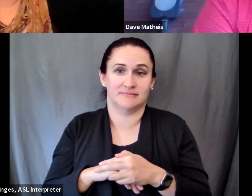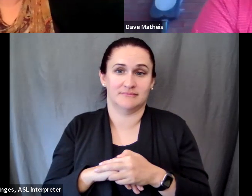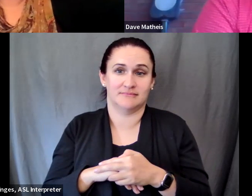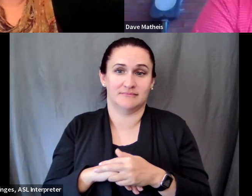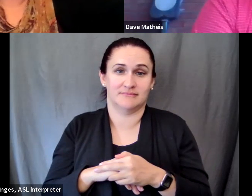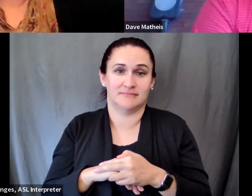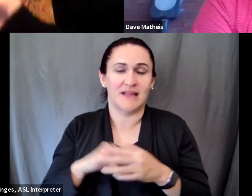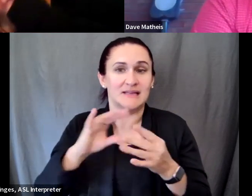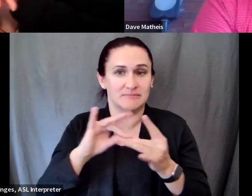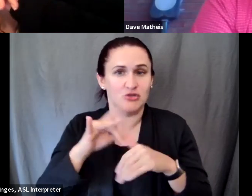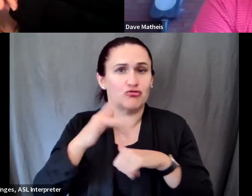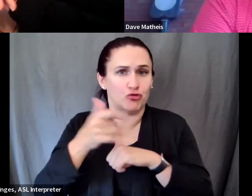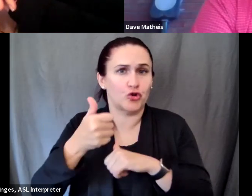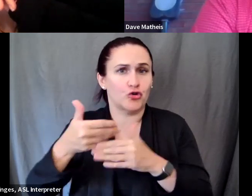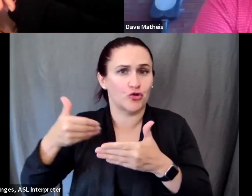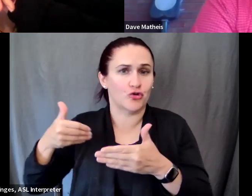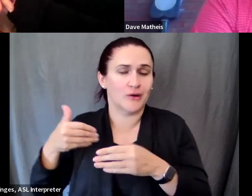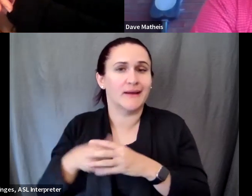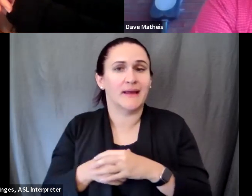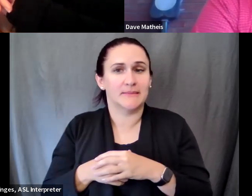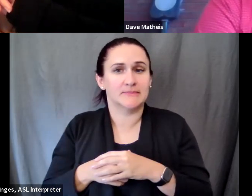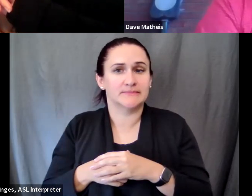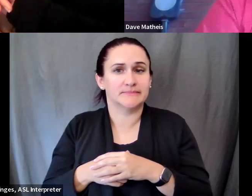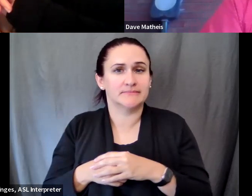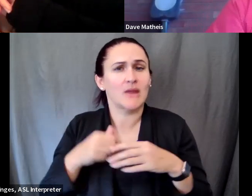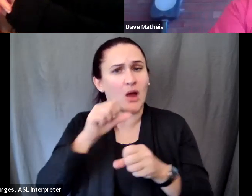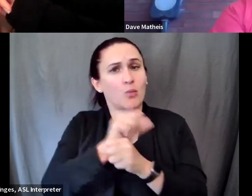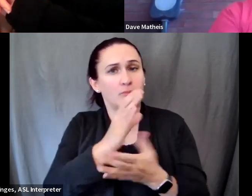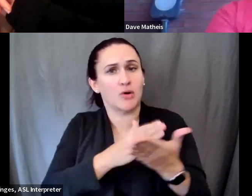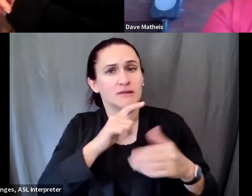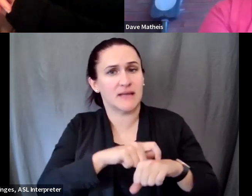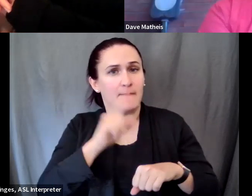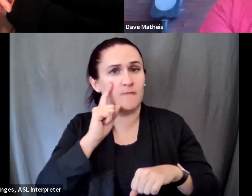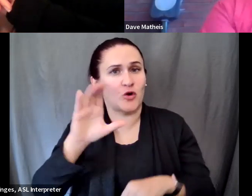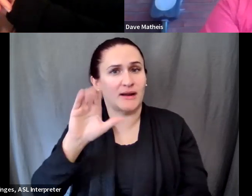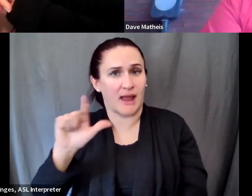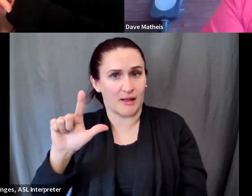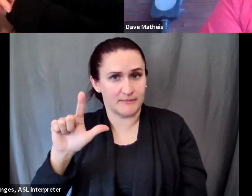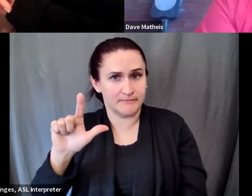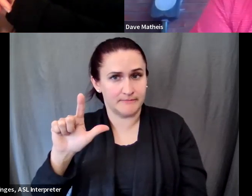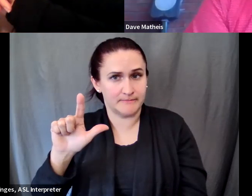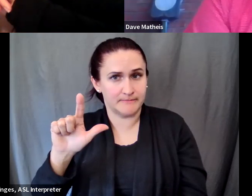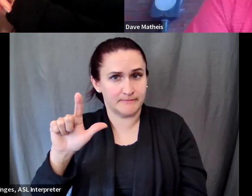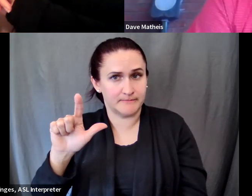It's mentioned earlier, I work part-time for the Center for Accessible Living,